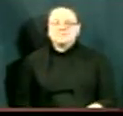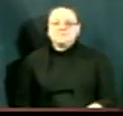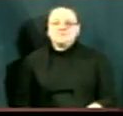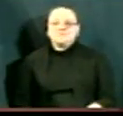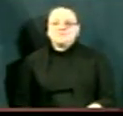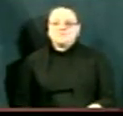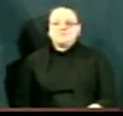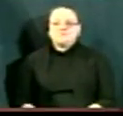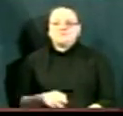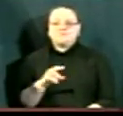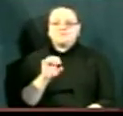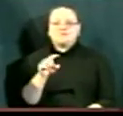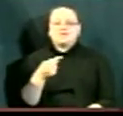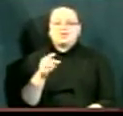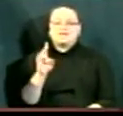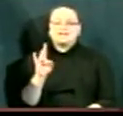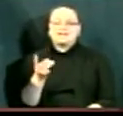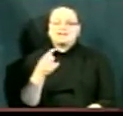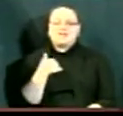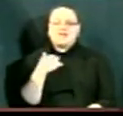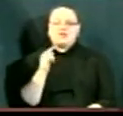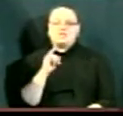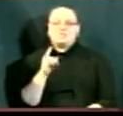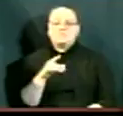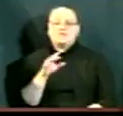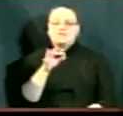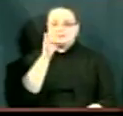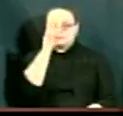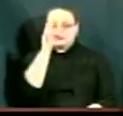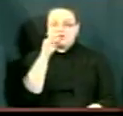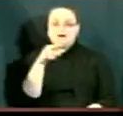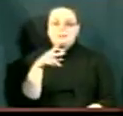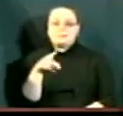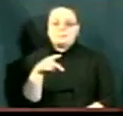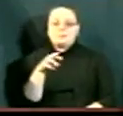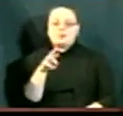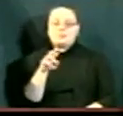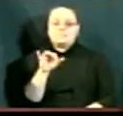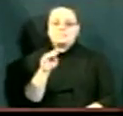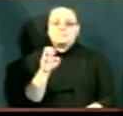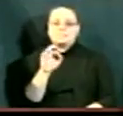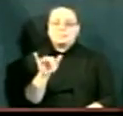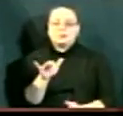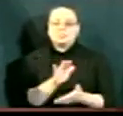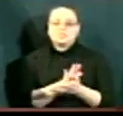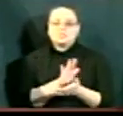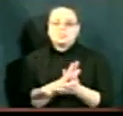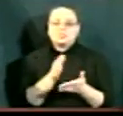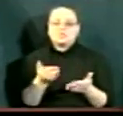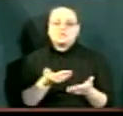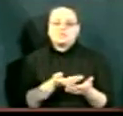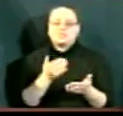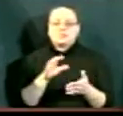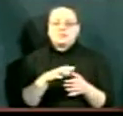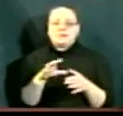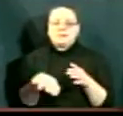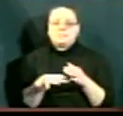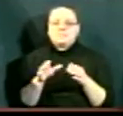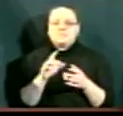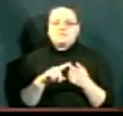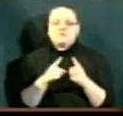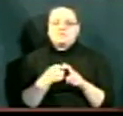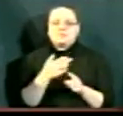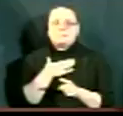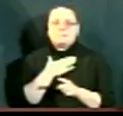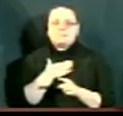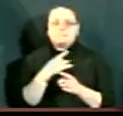On August 7th, I went by Farragut Primary School after dismissal to introduce a neighbor, friend of mine who had just started